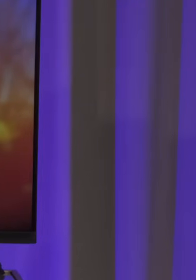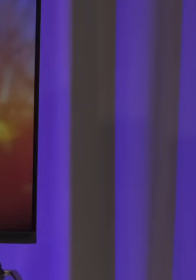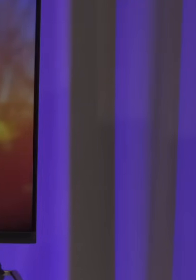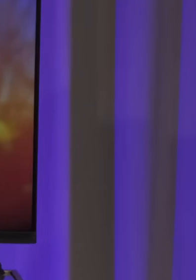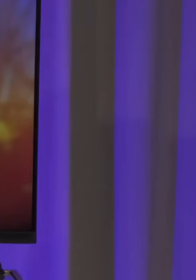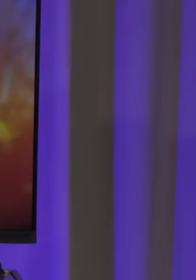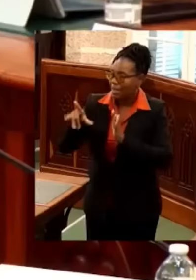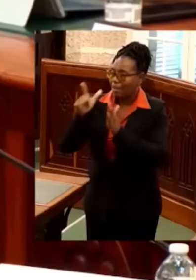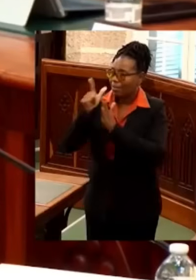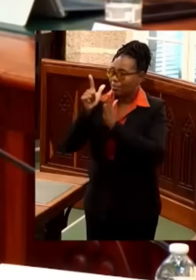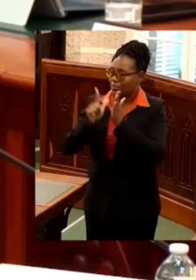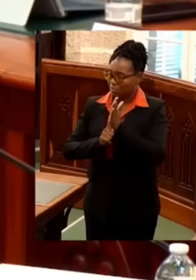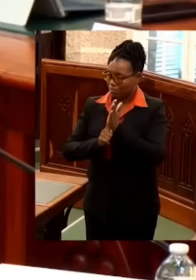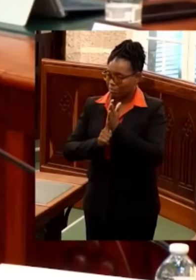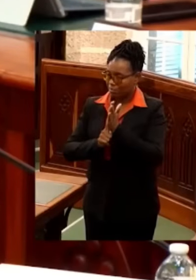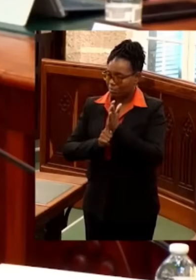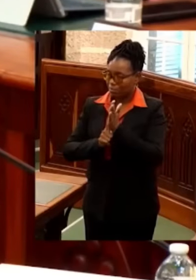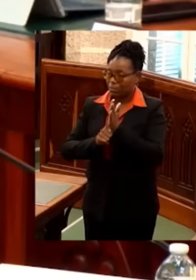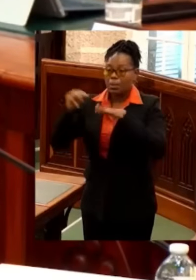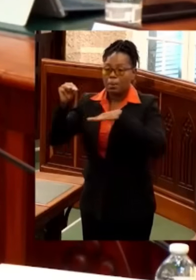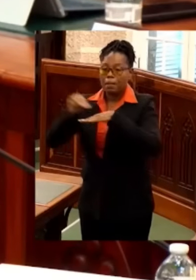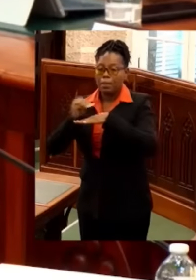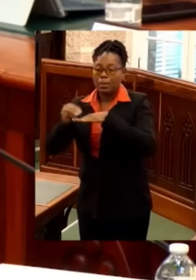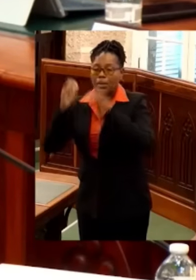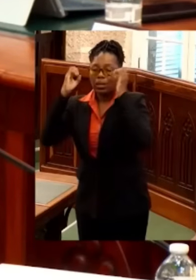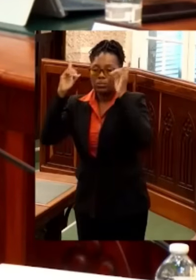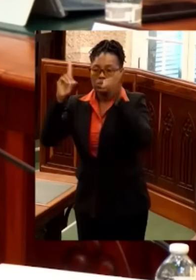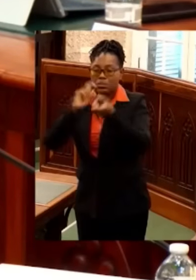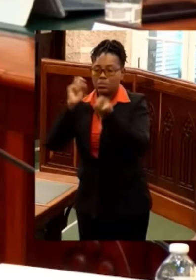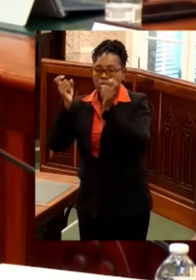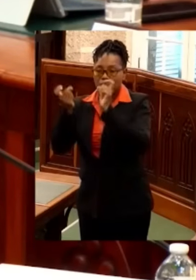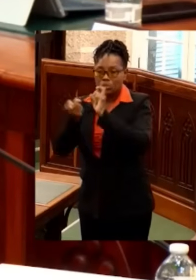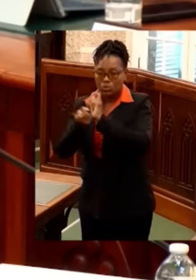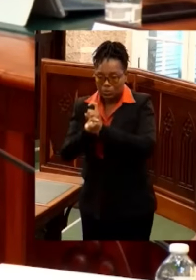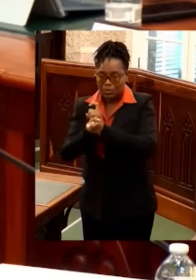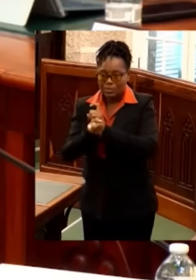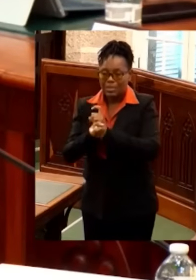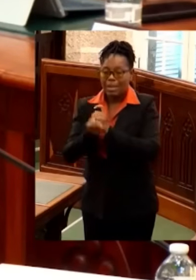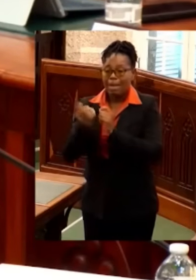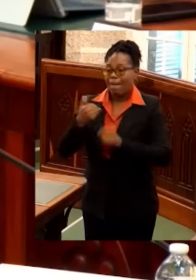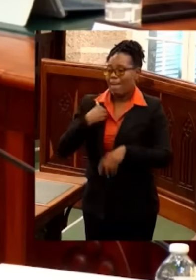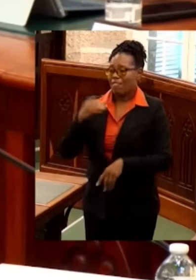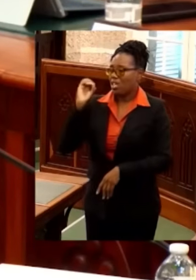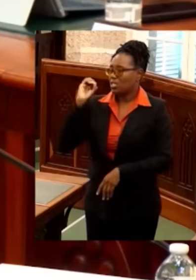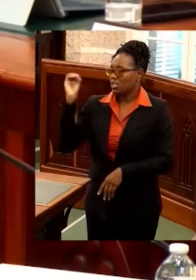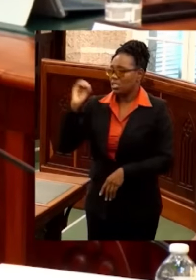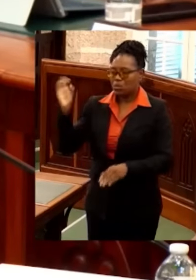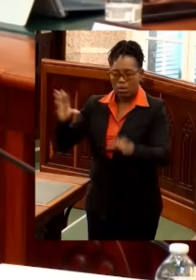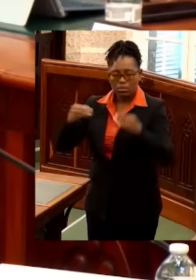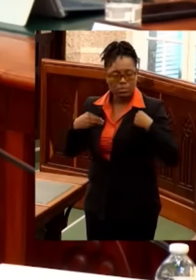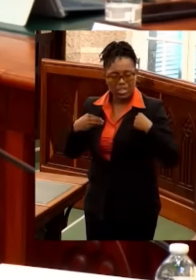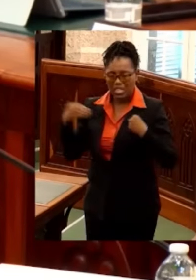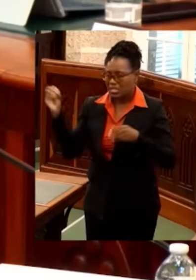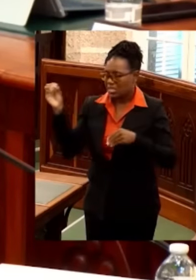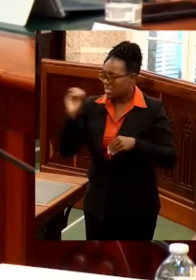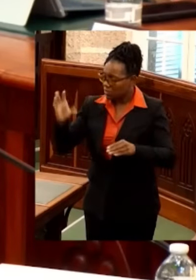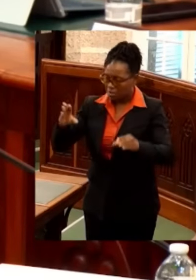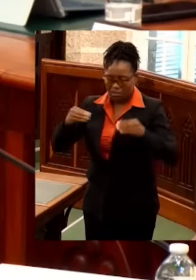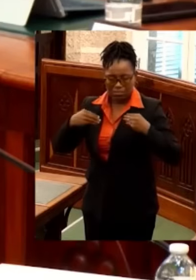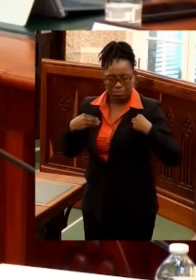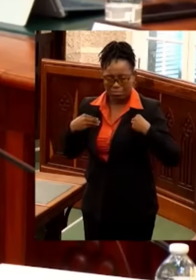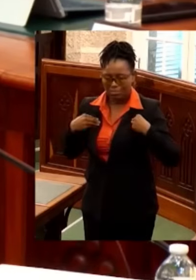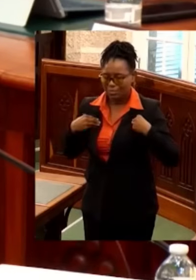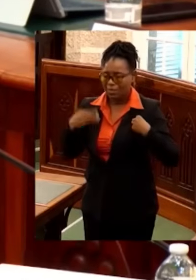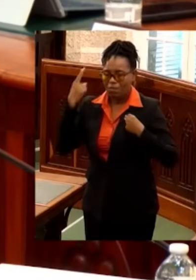law. The Ministry of Education Transformation has a zero tolerance policy when it comes